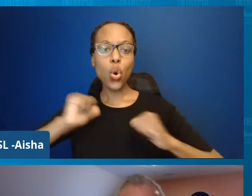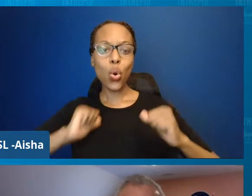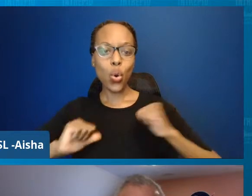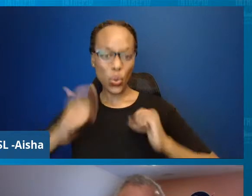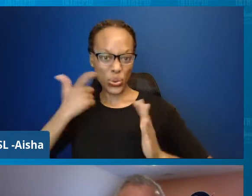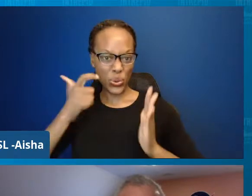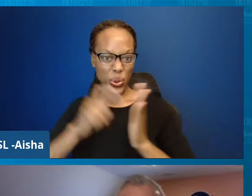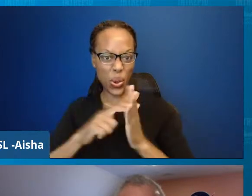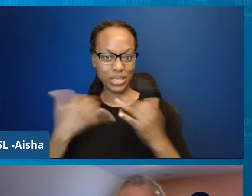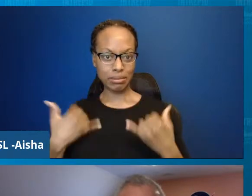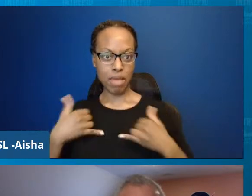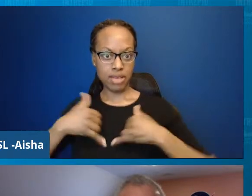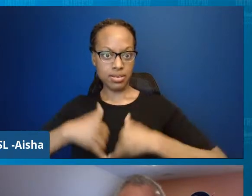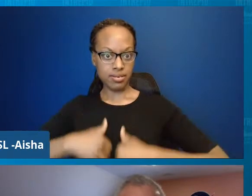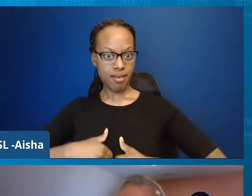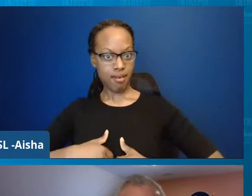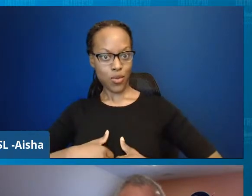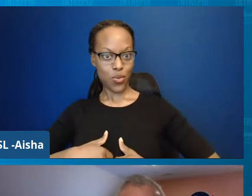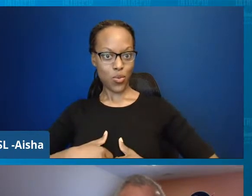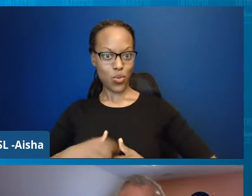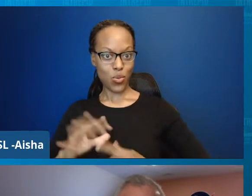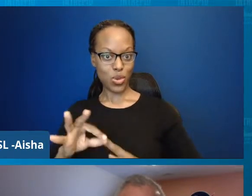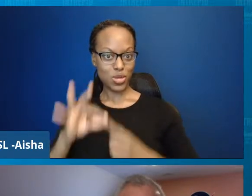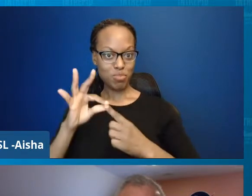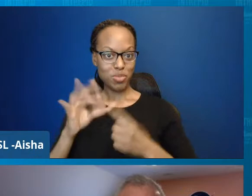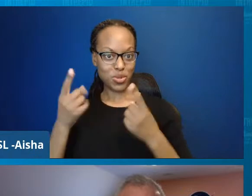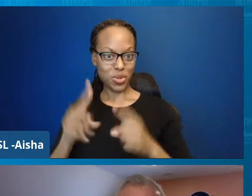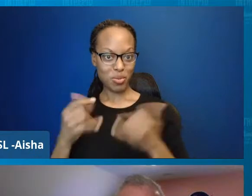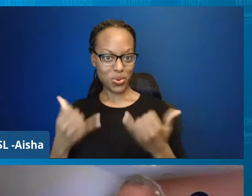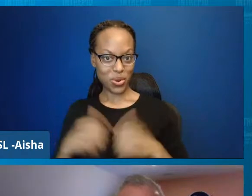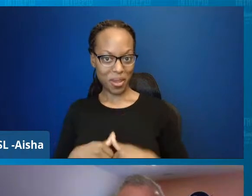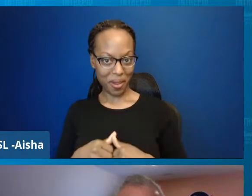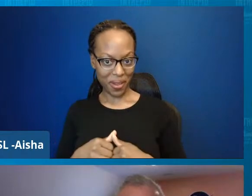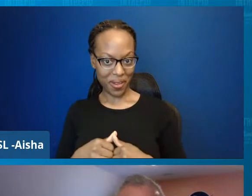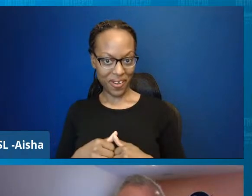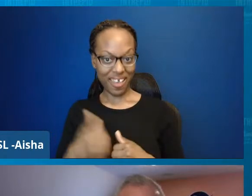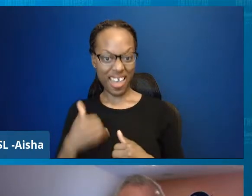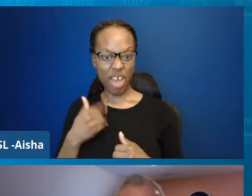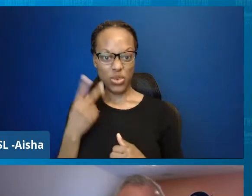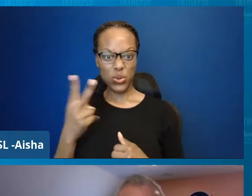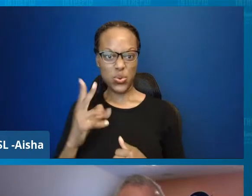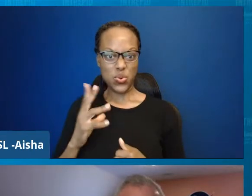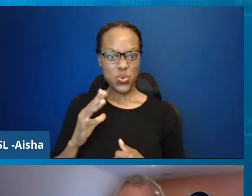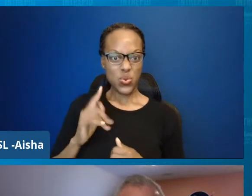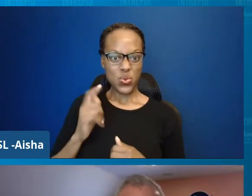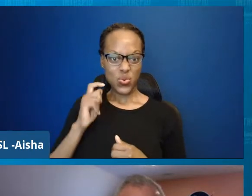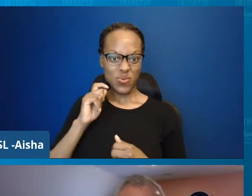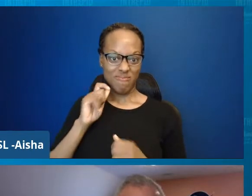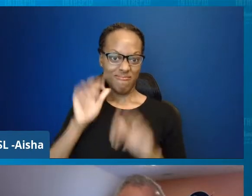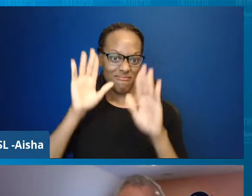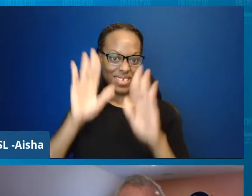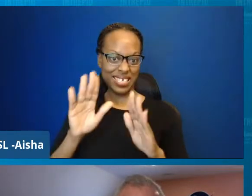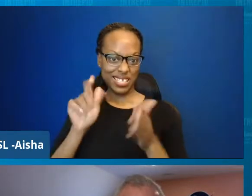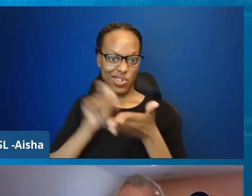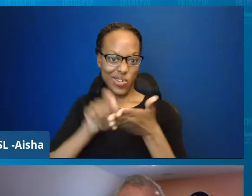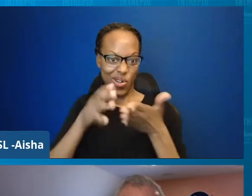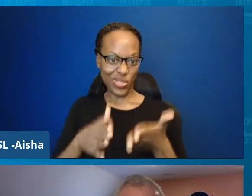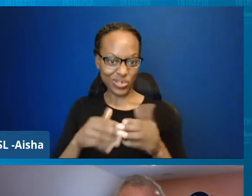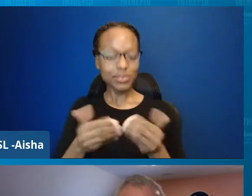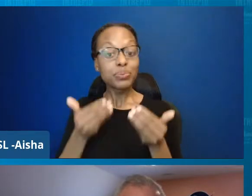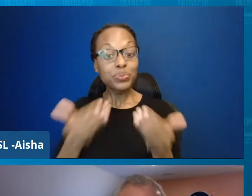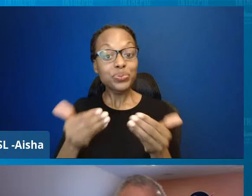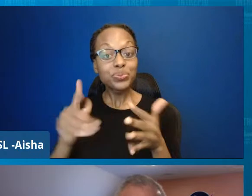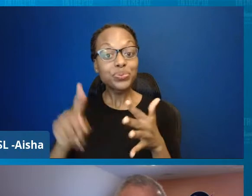my informal wear that we have something special planned today for these 2 stellar authors. And so let's start. Hello,